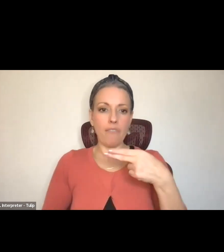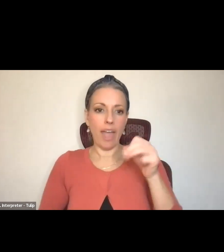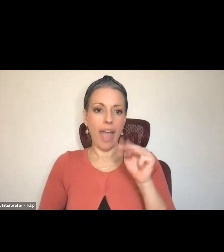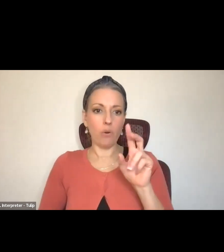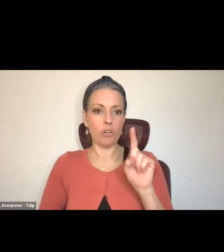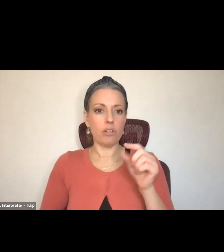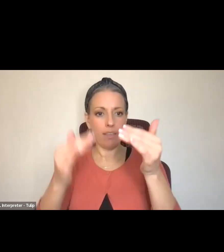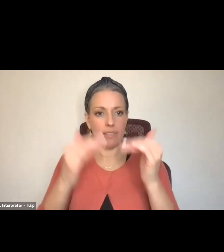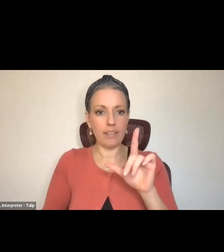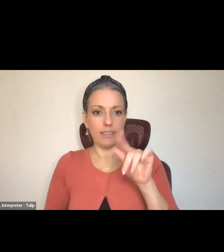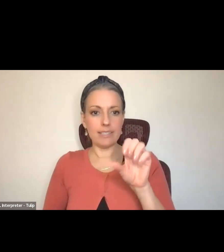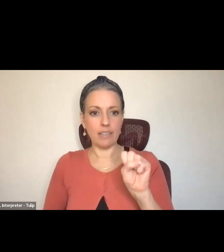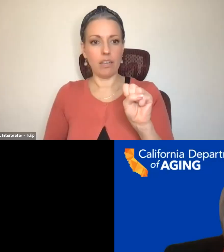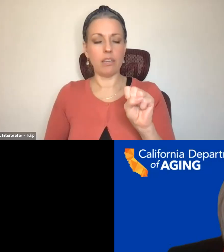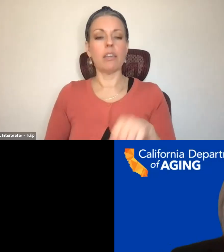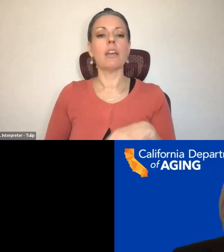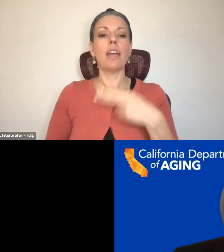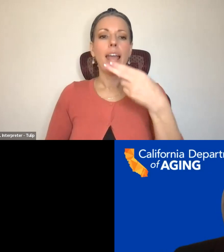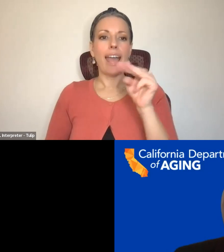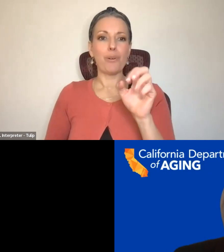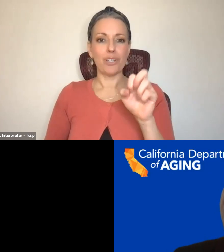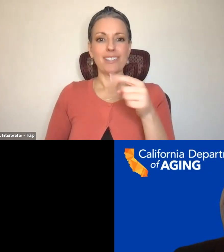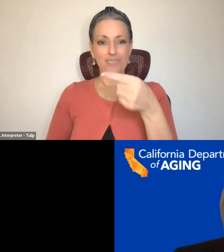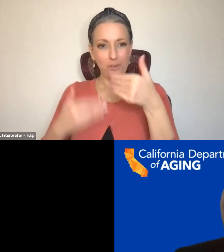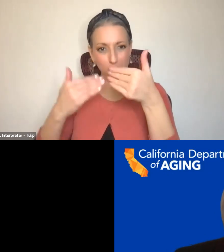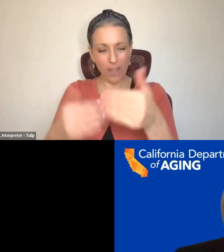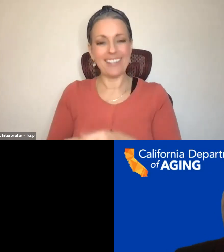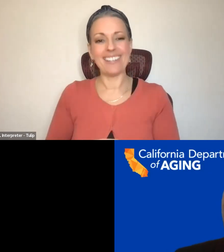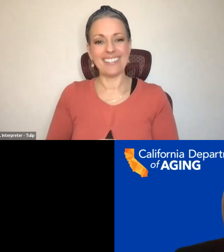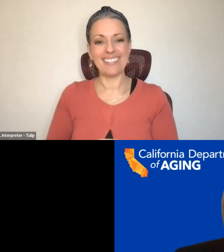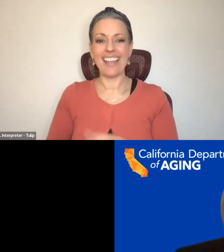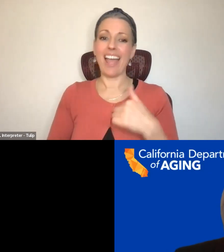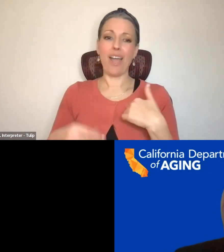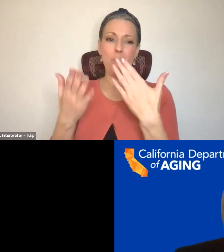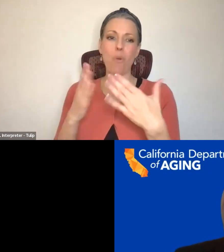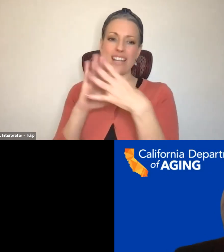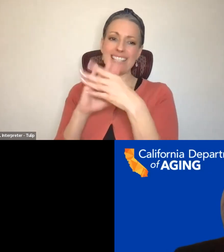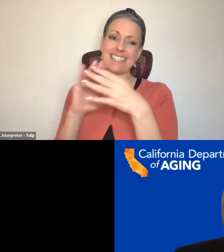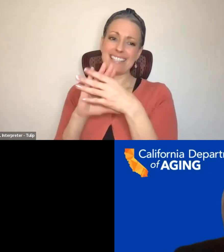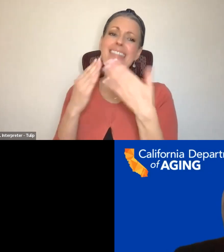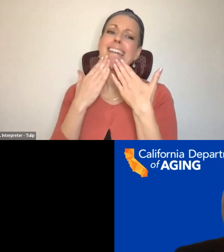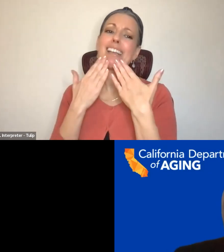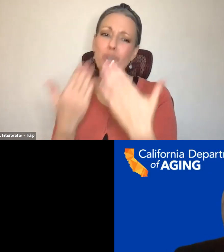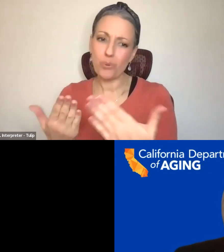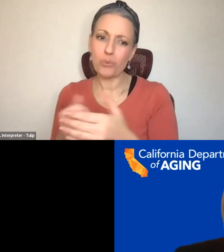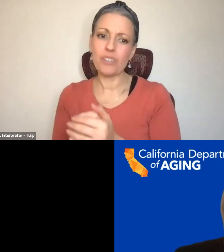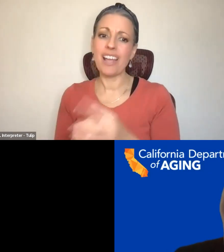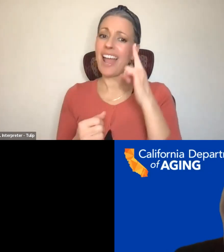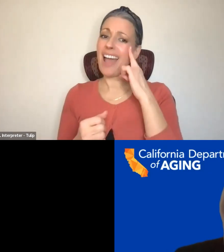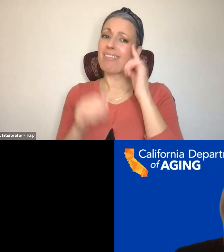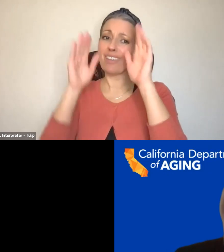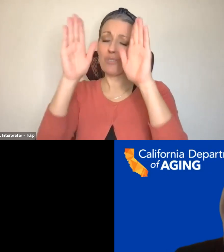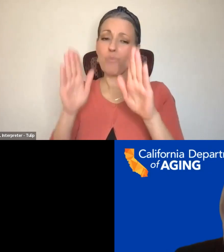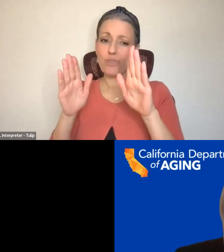Lisa Nuremberg. So Howard. Okay, thank you. And I just wanted to say that I think there's a great